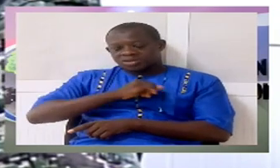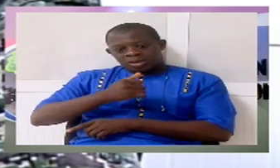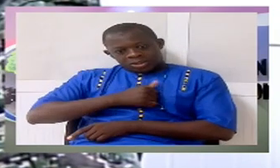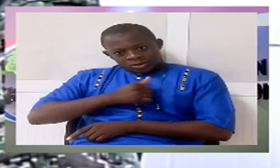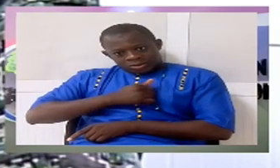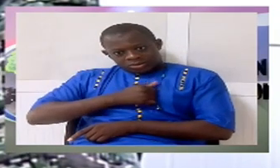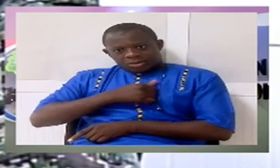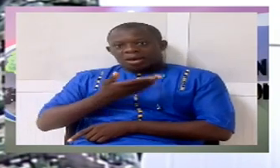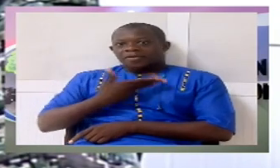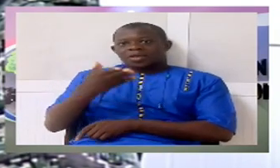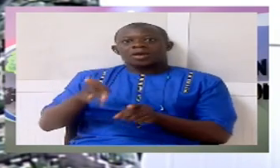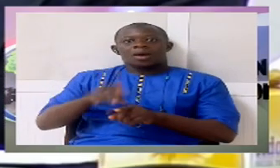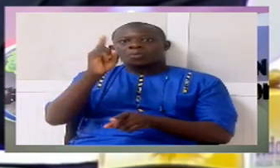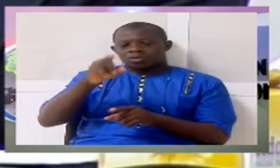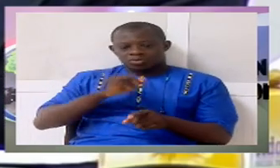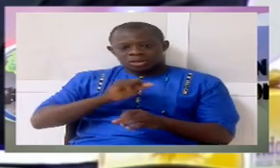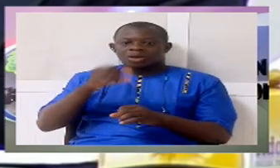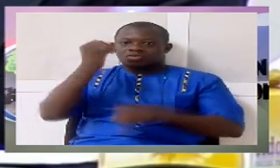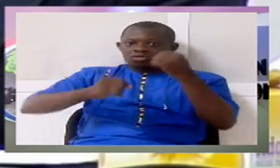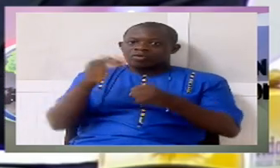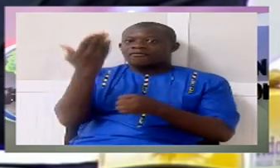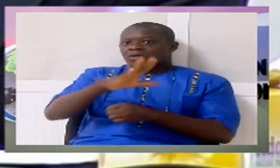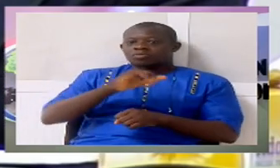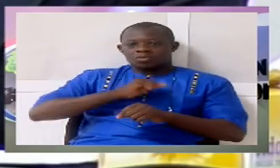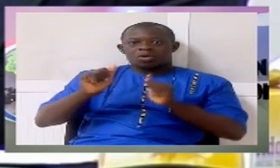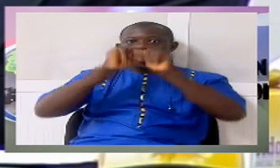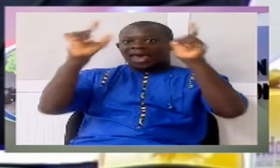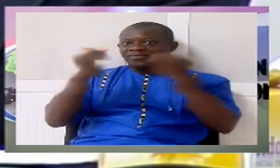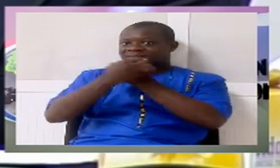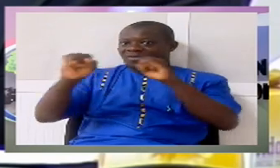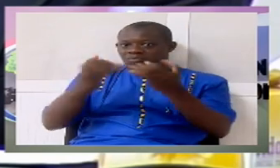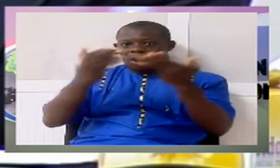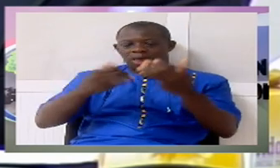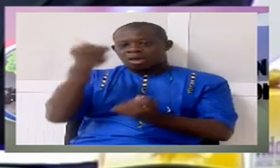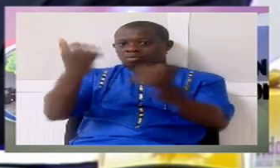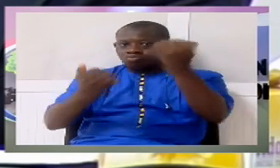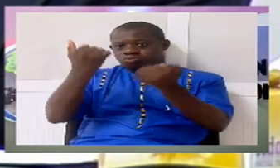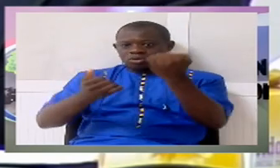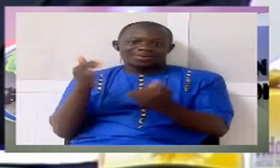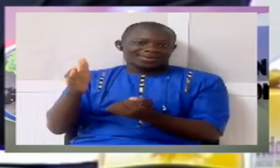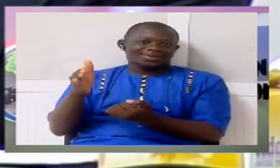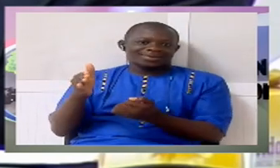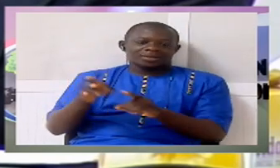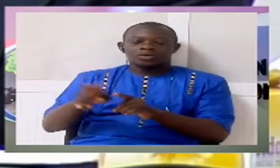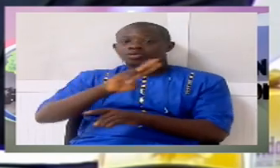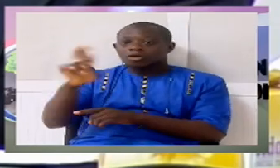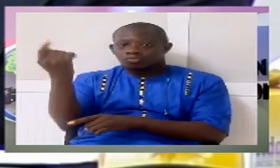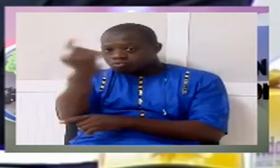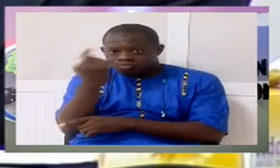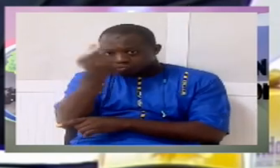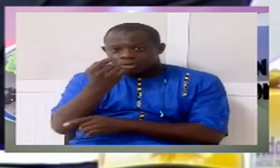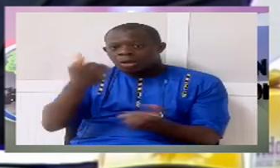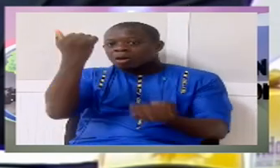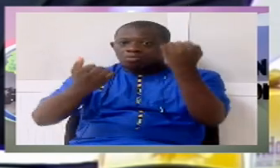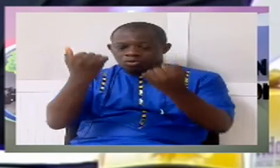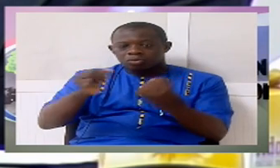sen life bu mudula. Life they are running to save their lives because of it's a vehicle. Not only mudula, not only is it a